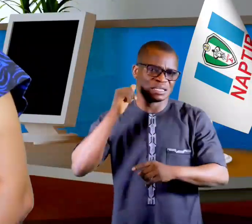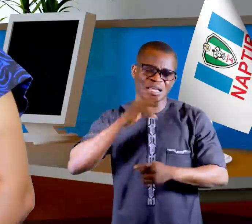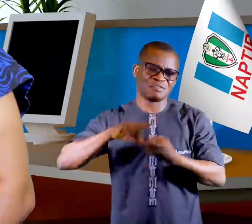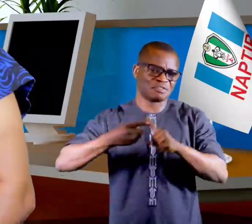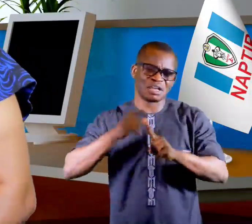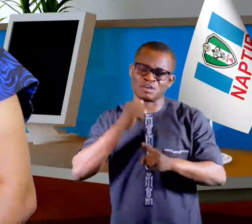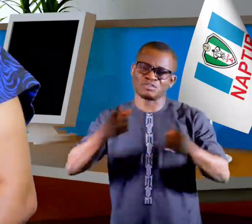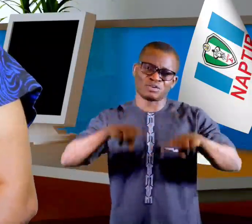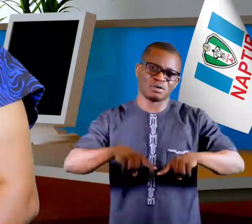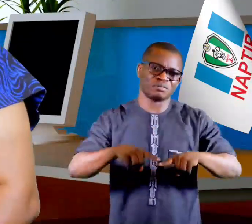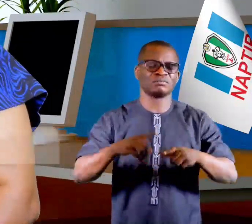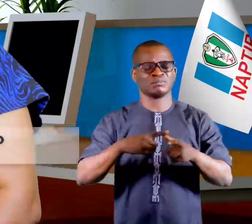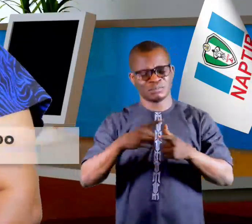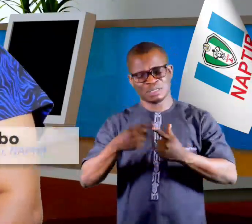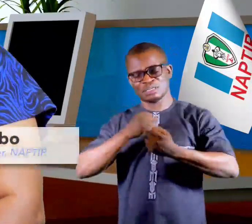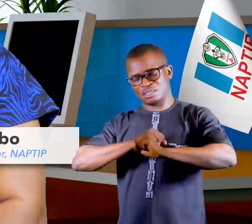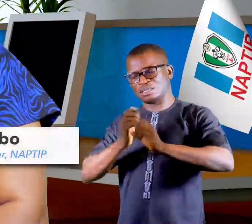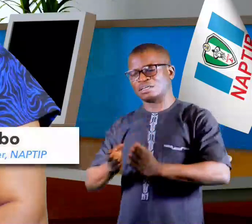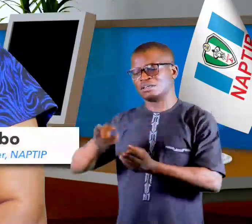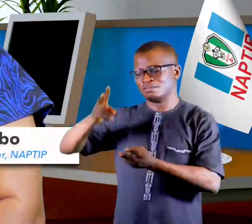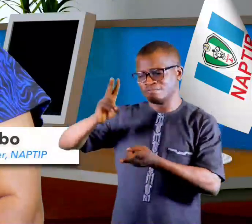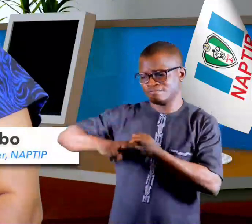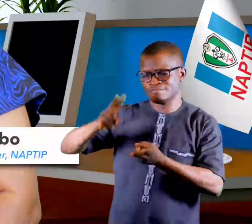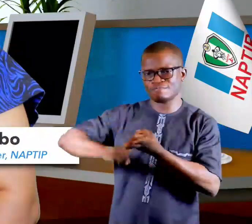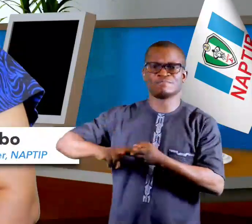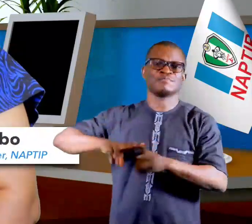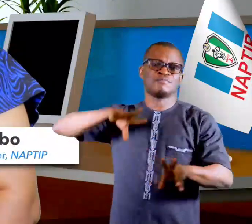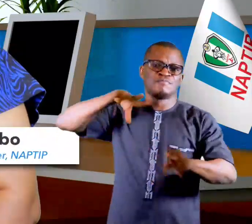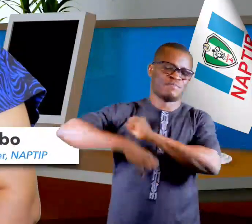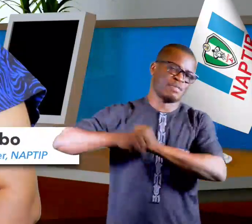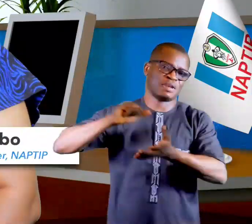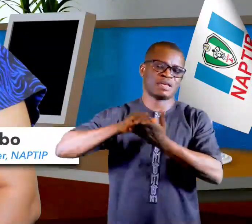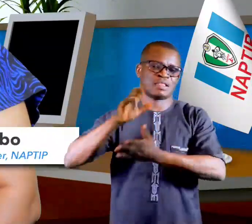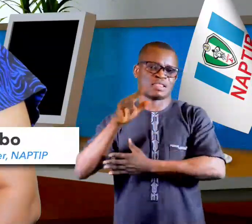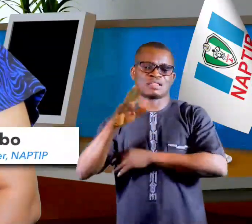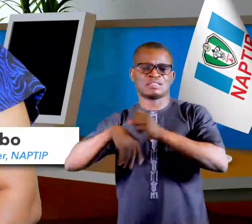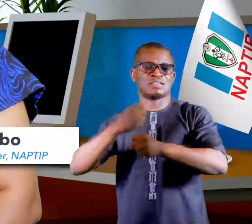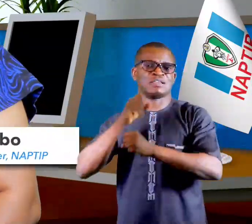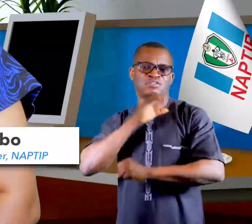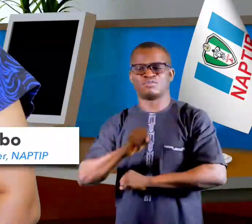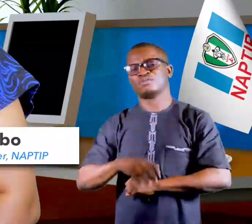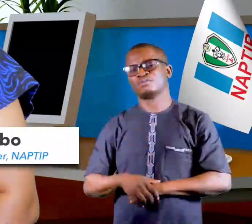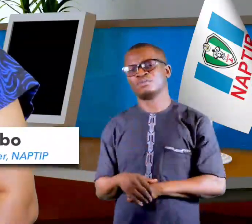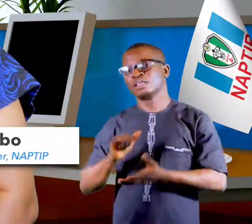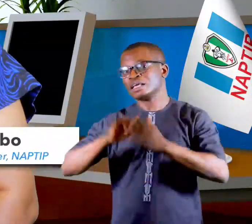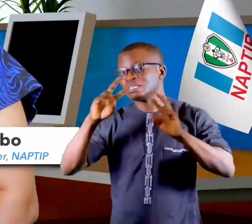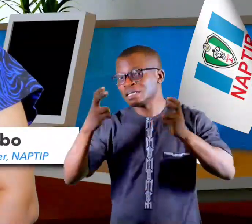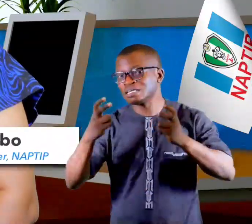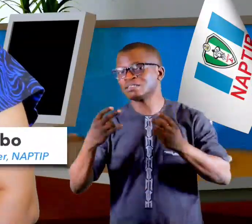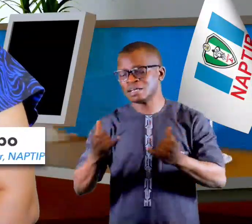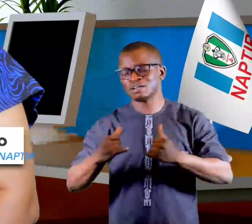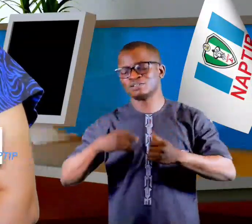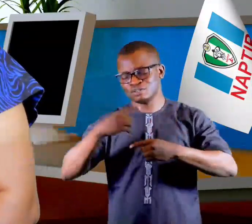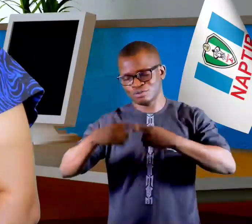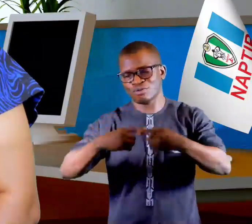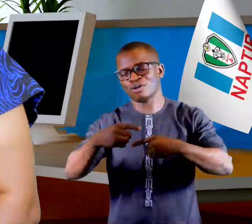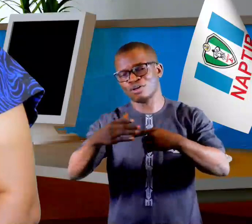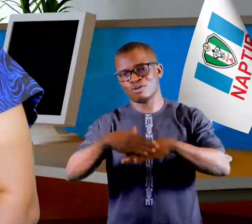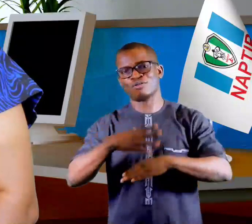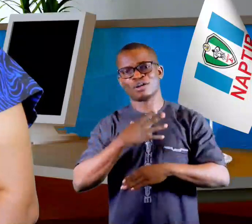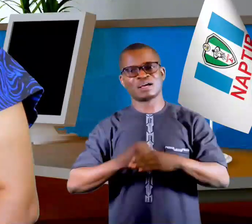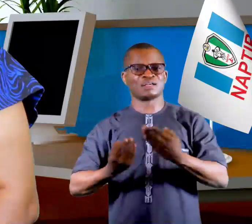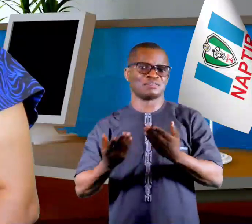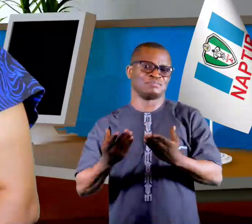house, then he molests the 13-year-old. So the case is currently going on, and the perpetrator